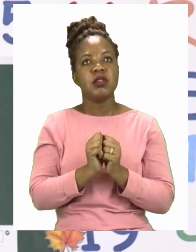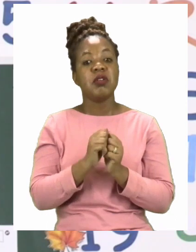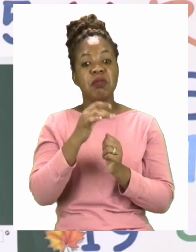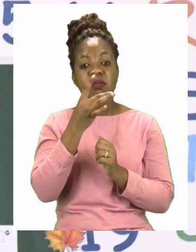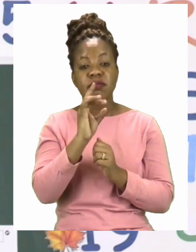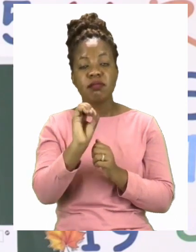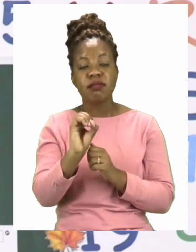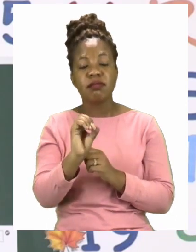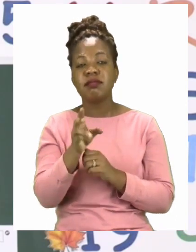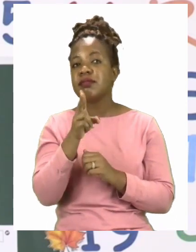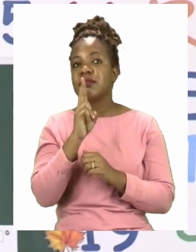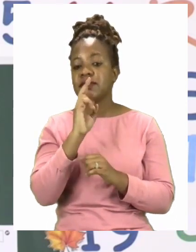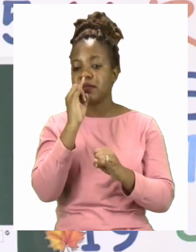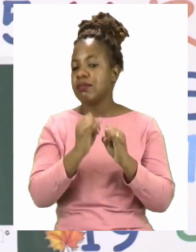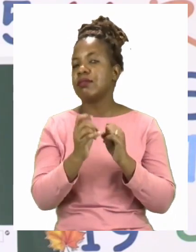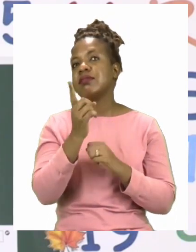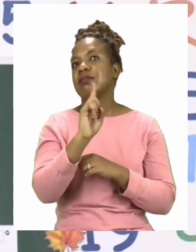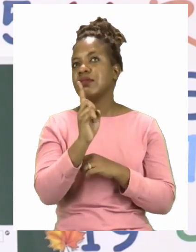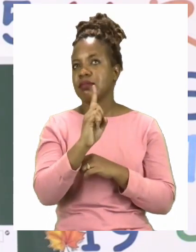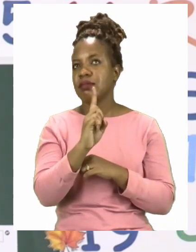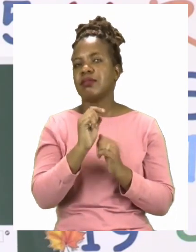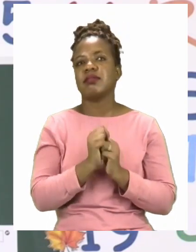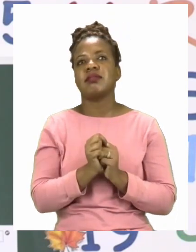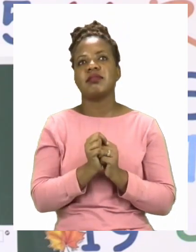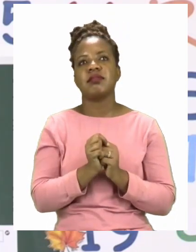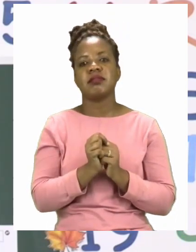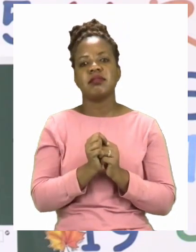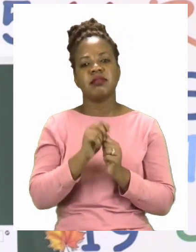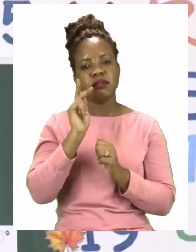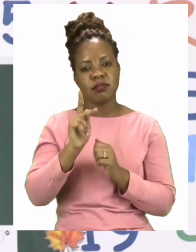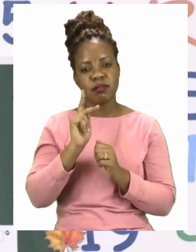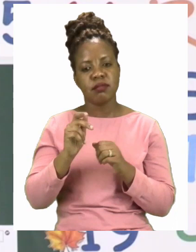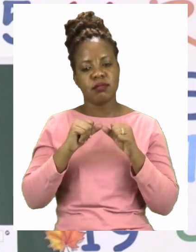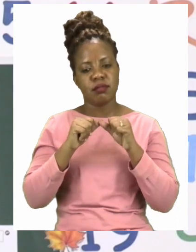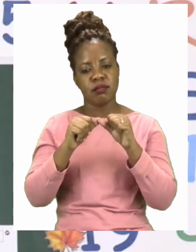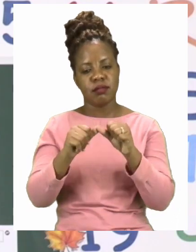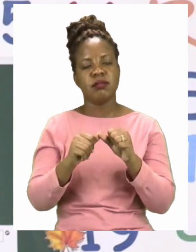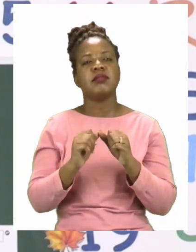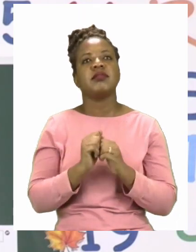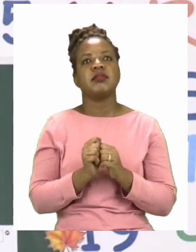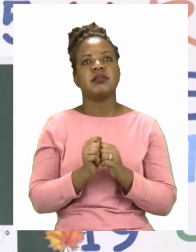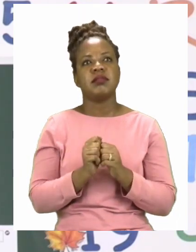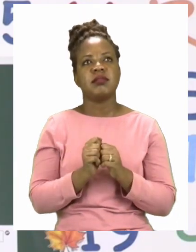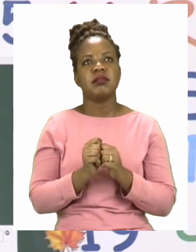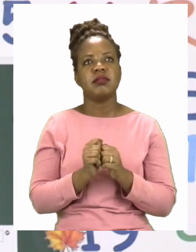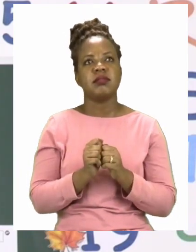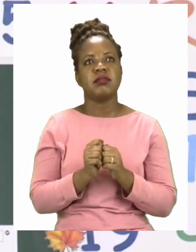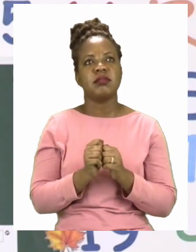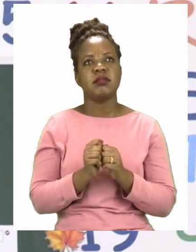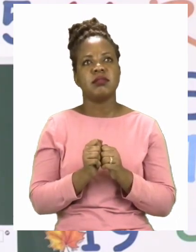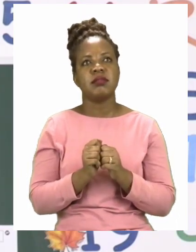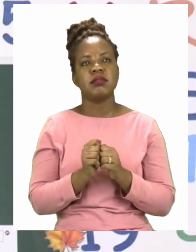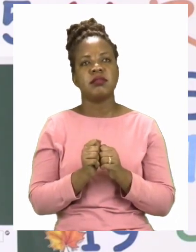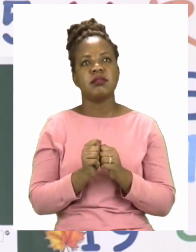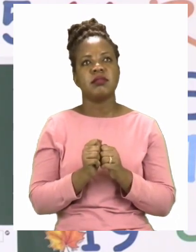boys and girls. We still need to find our answer. So we are holding on to the 80,